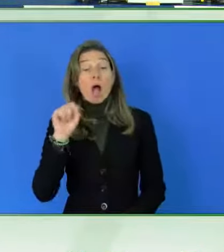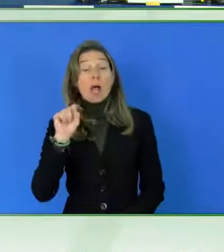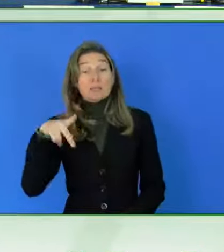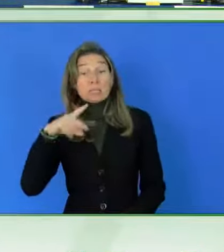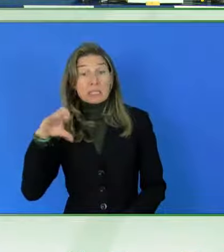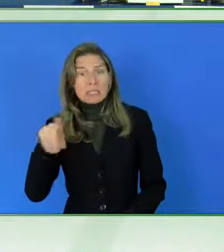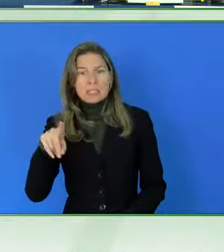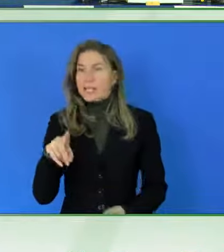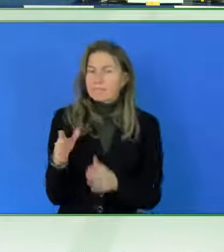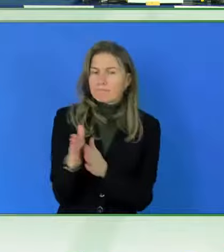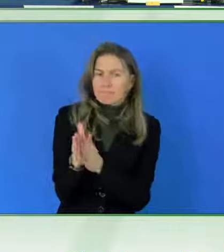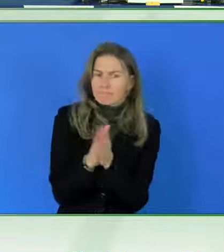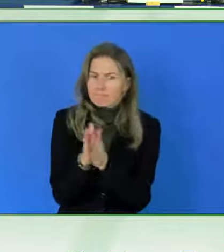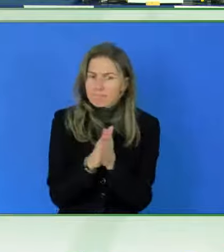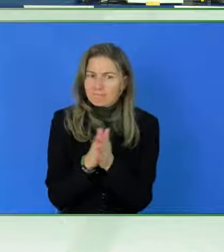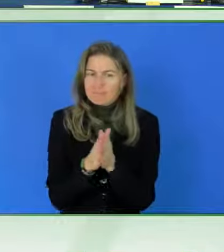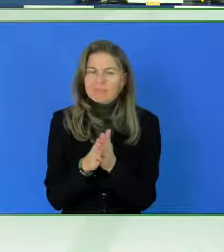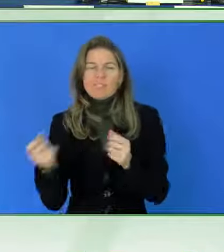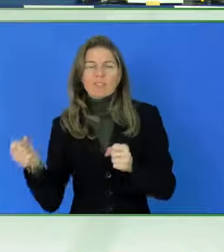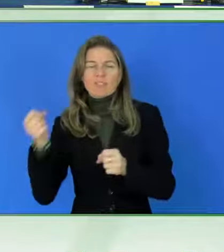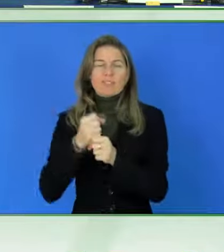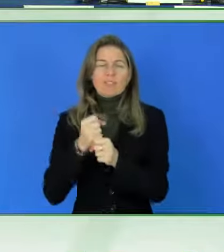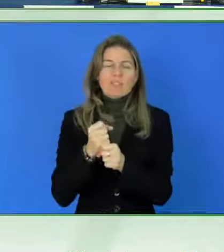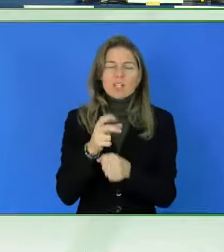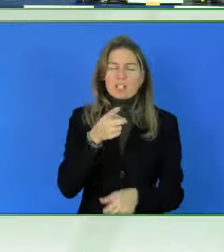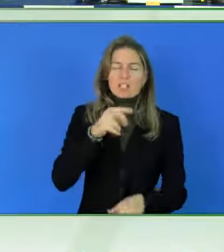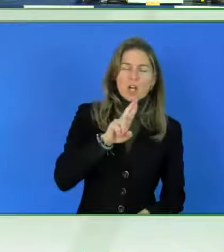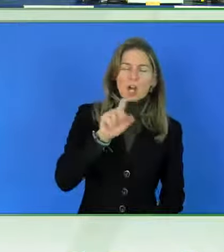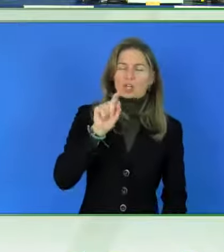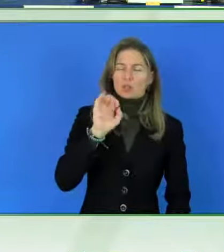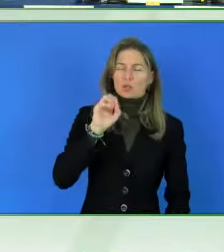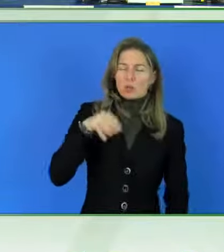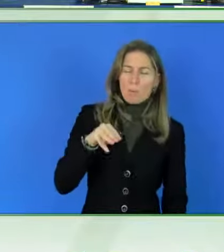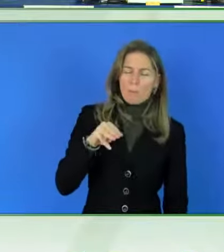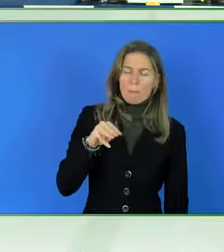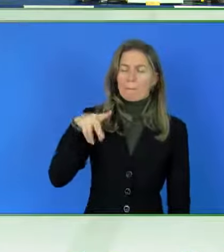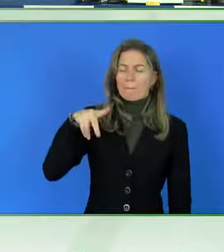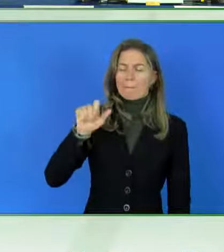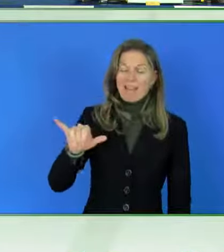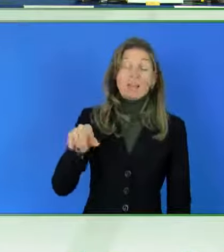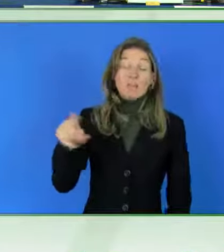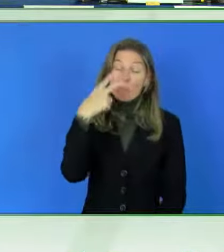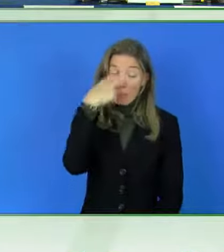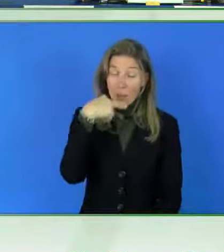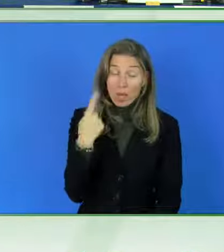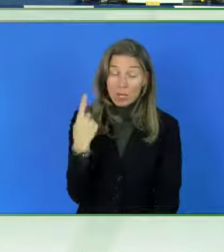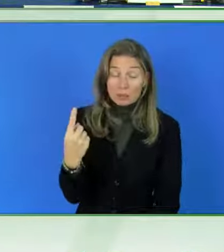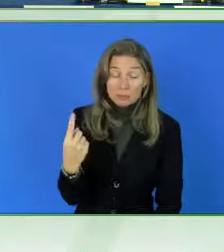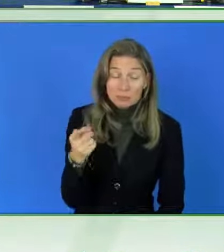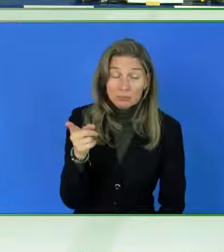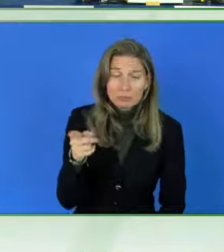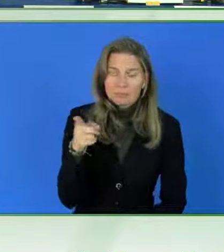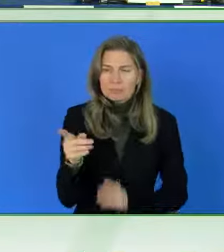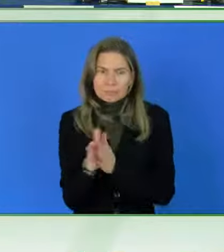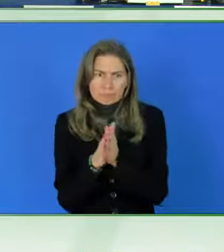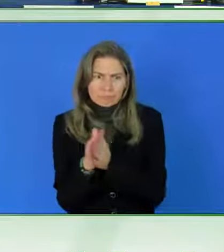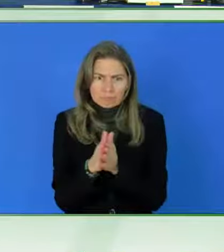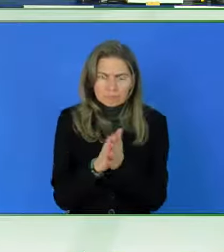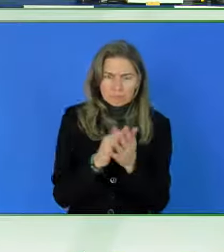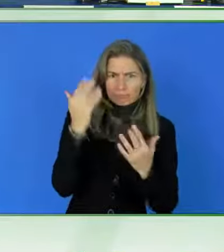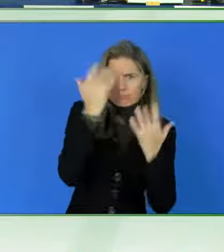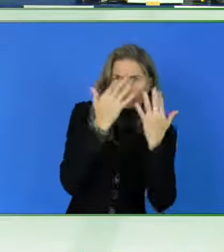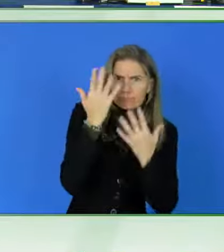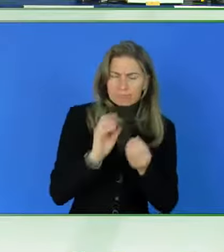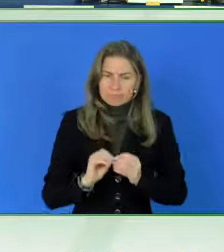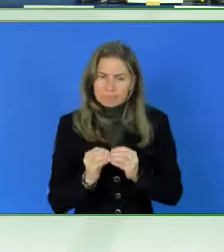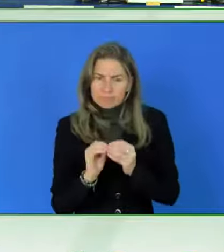our founder, Dr. Tom Pay, who is blind himself. And they set out to make that dream that those young people had